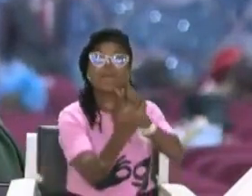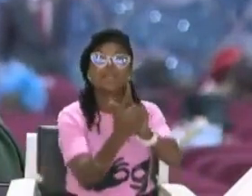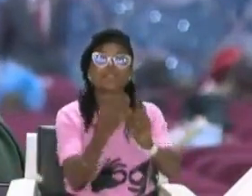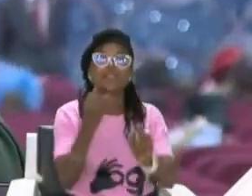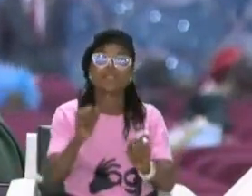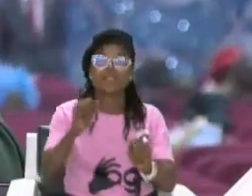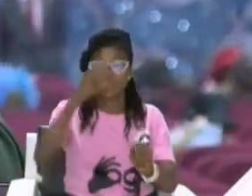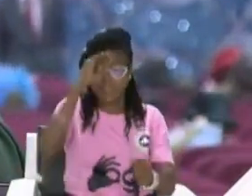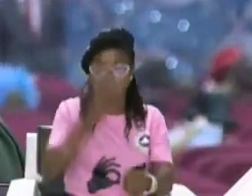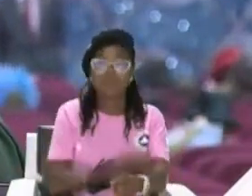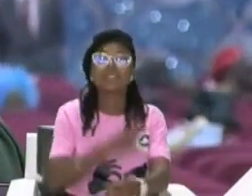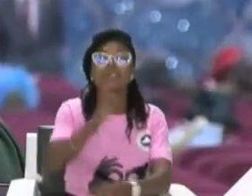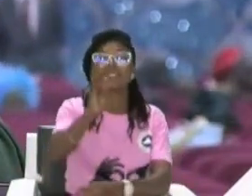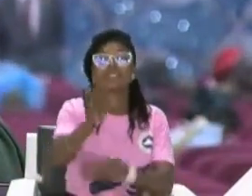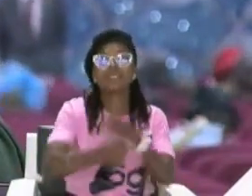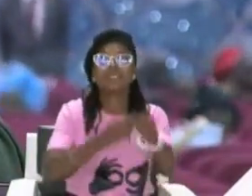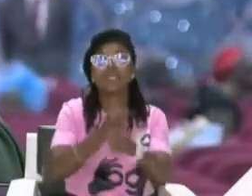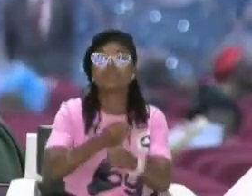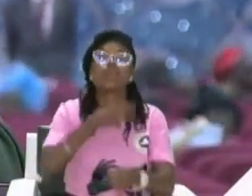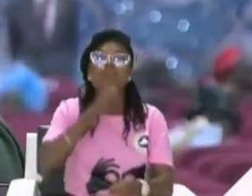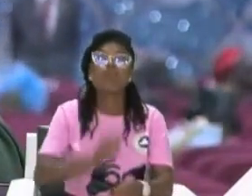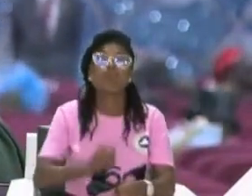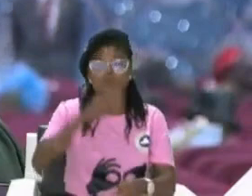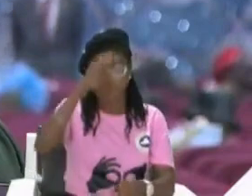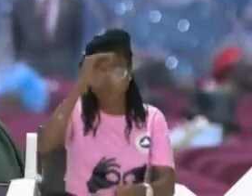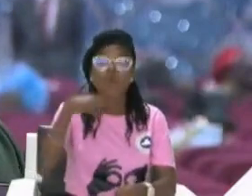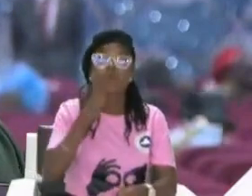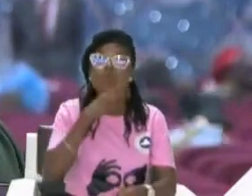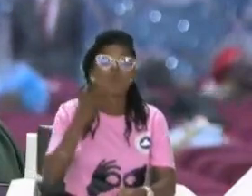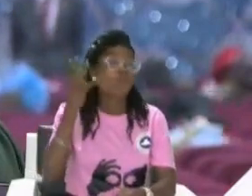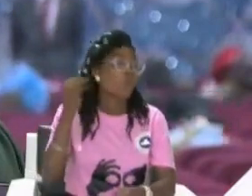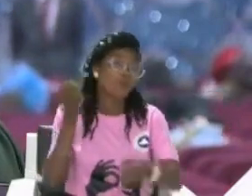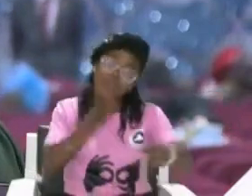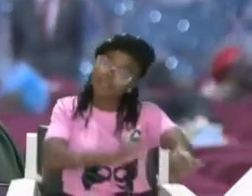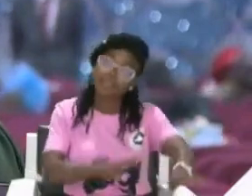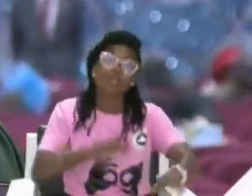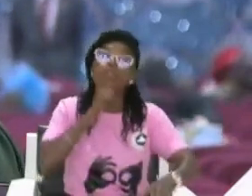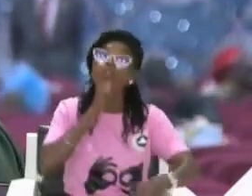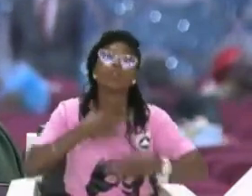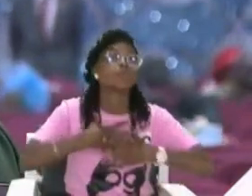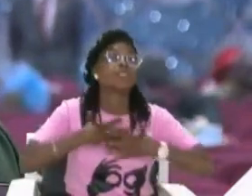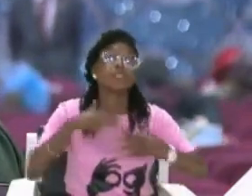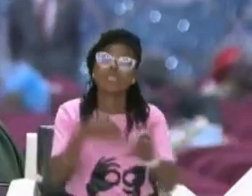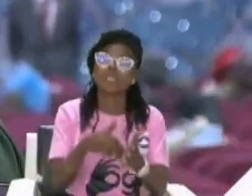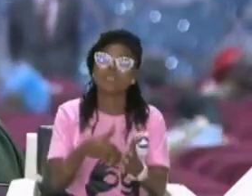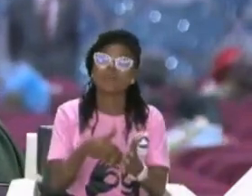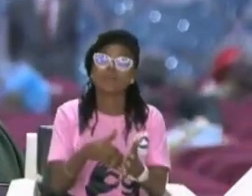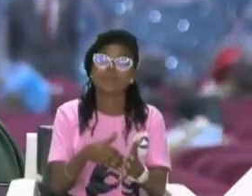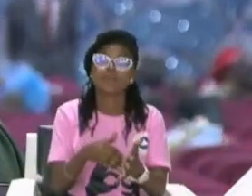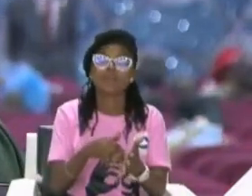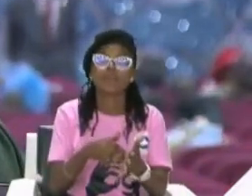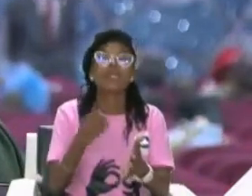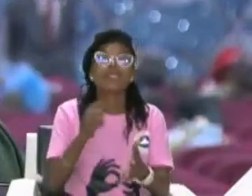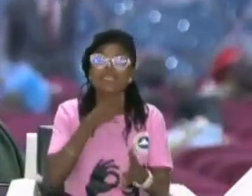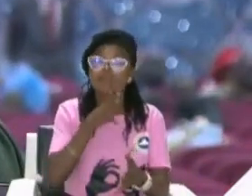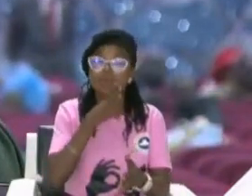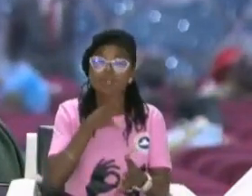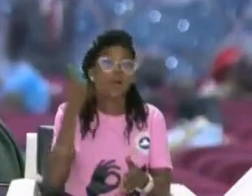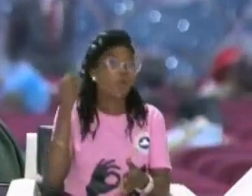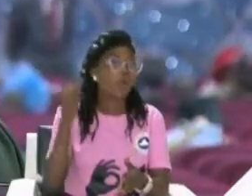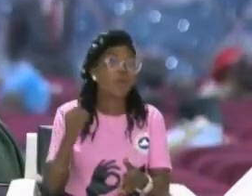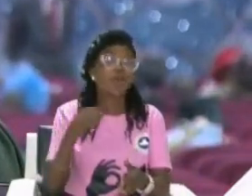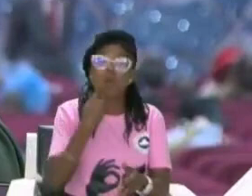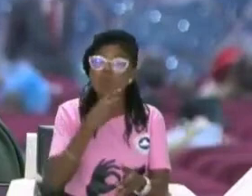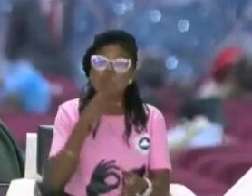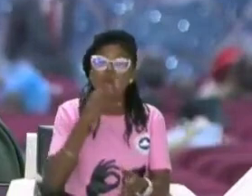a 16-year-old boy, who was dead and not breathing again. The mother, who was a